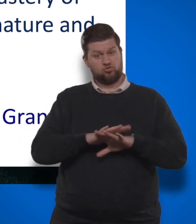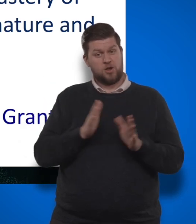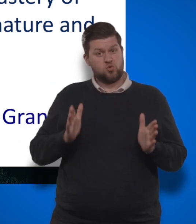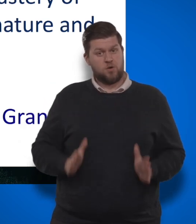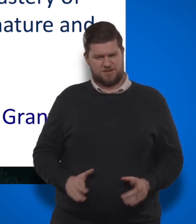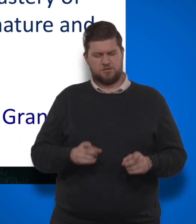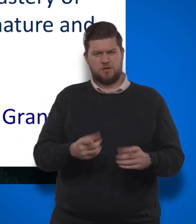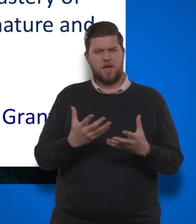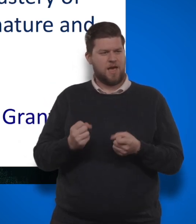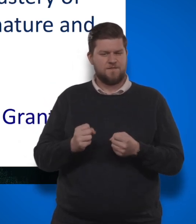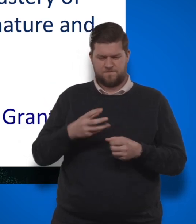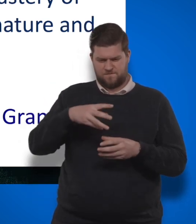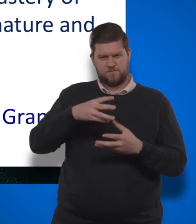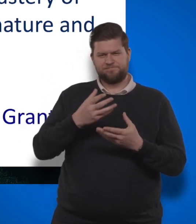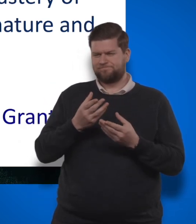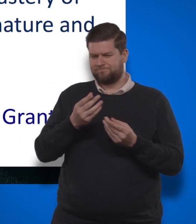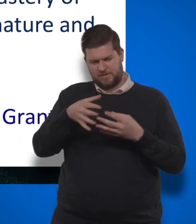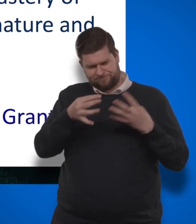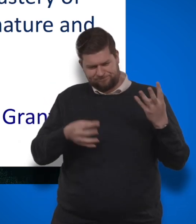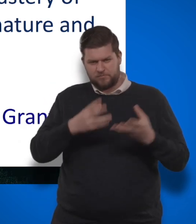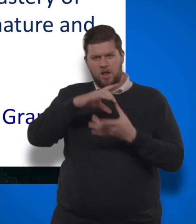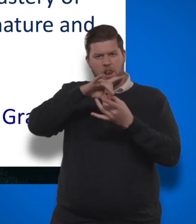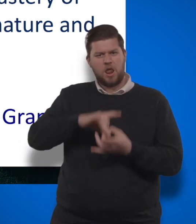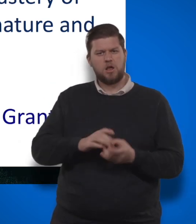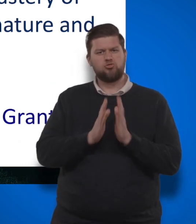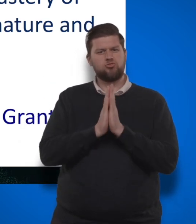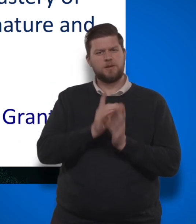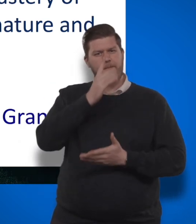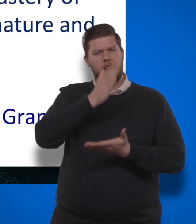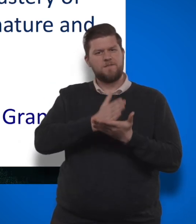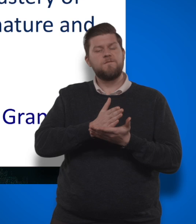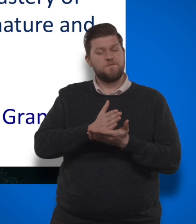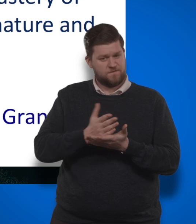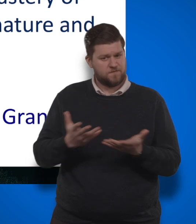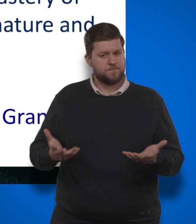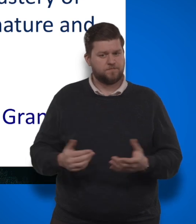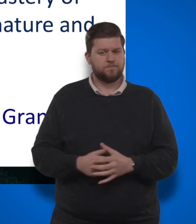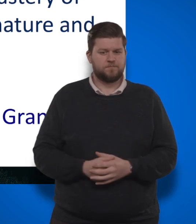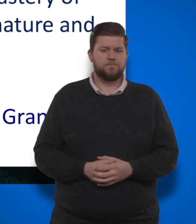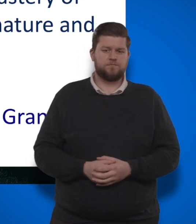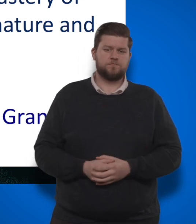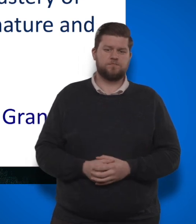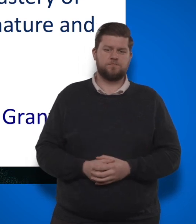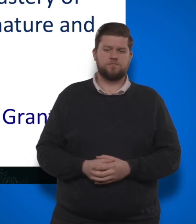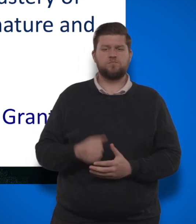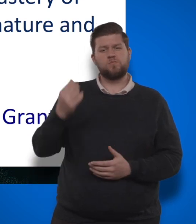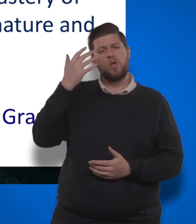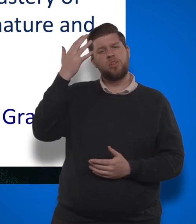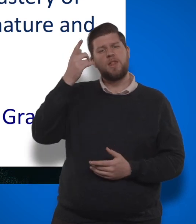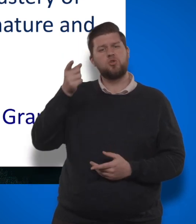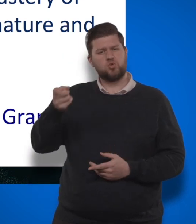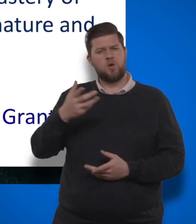It is a secular form of eschatology, to use a theological word. That's the theology of the last